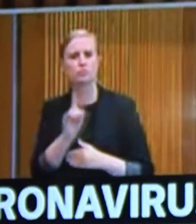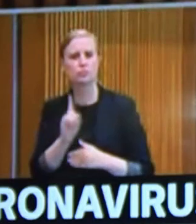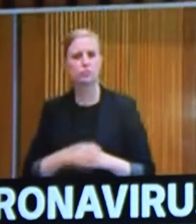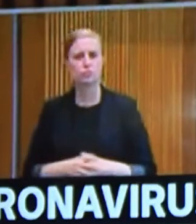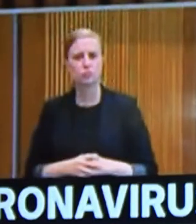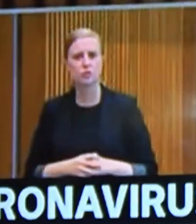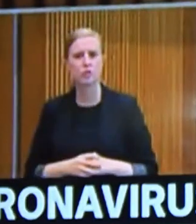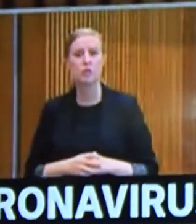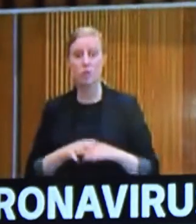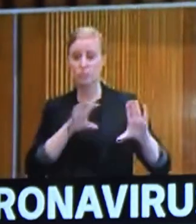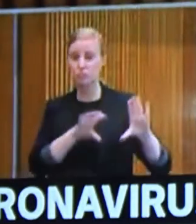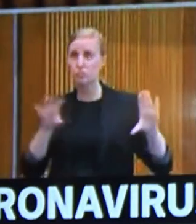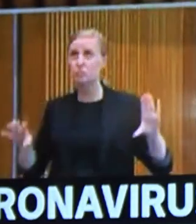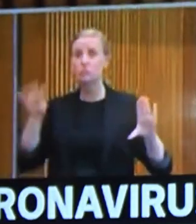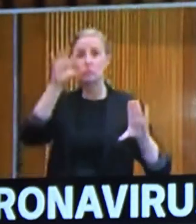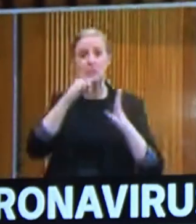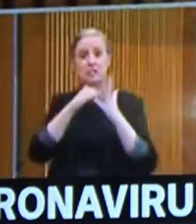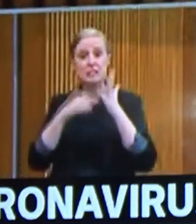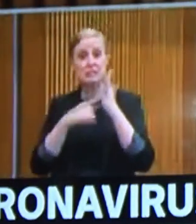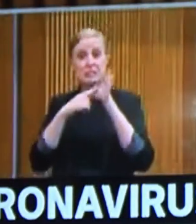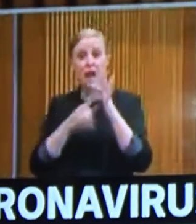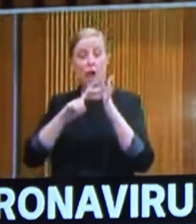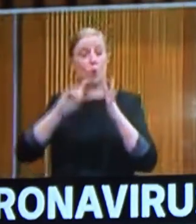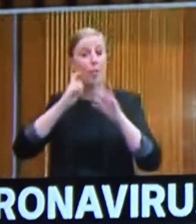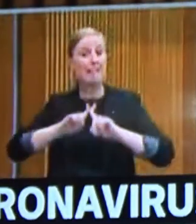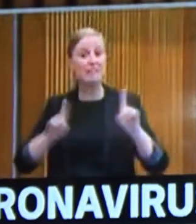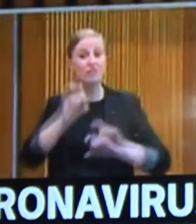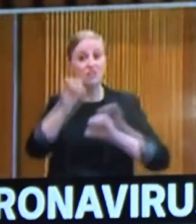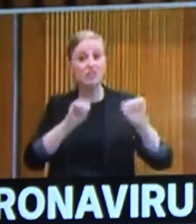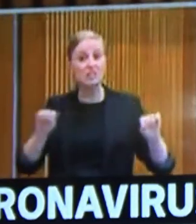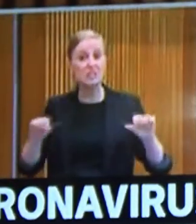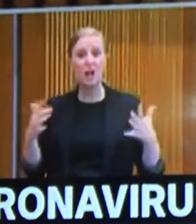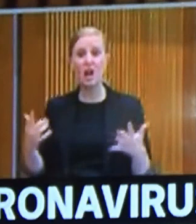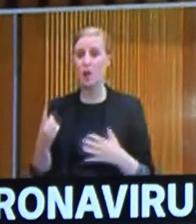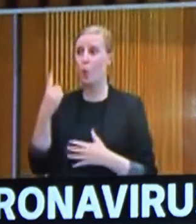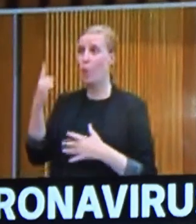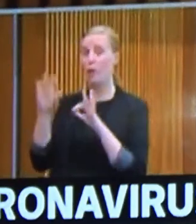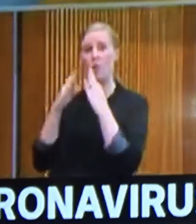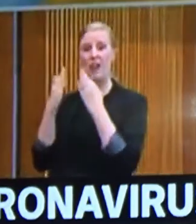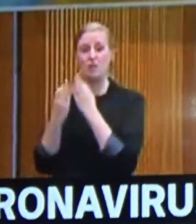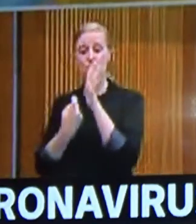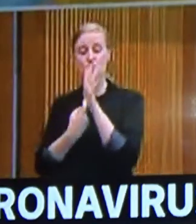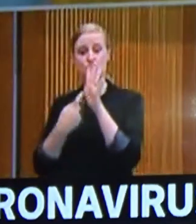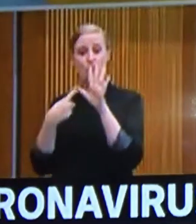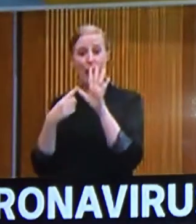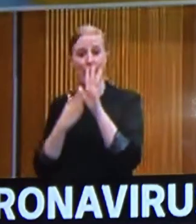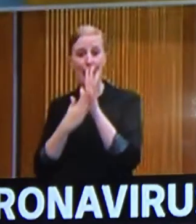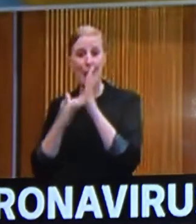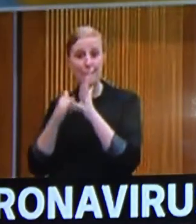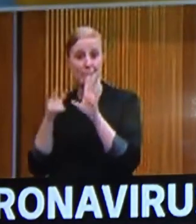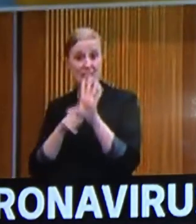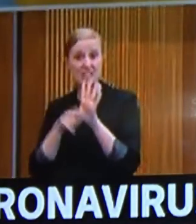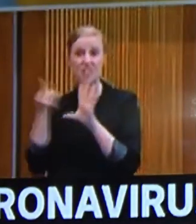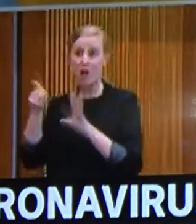within those states, will it be done by group, Ramsay, Healthscope, whatever, or will it be uniform across the state? So there are two parts to it, as you say,